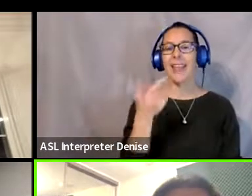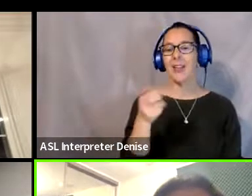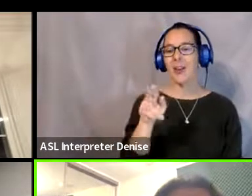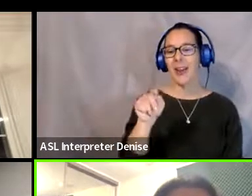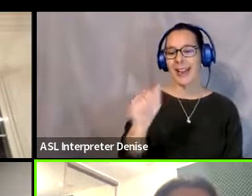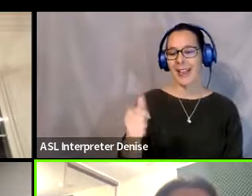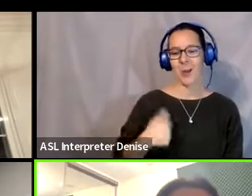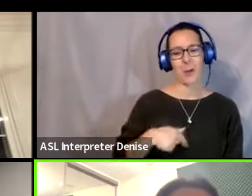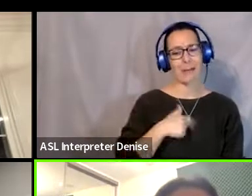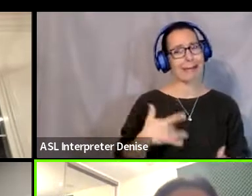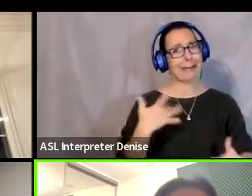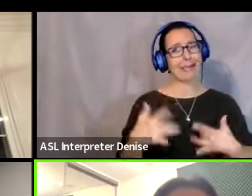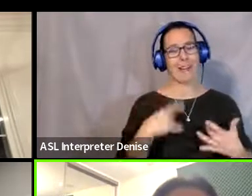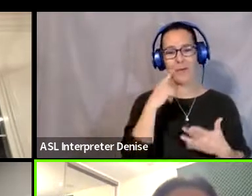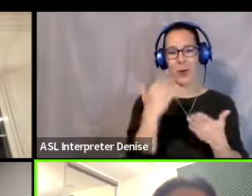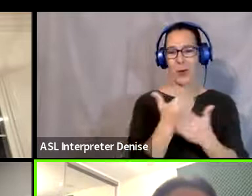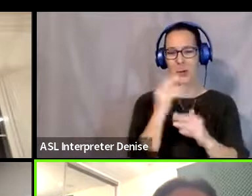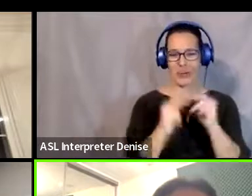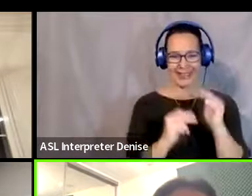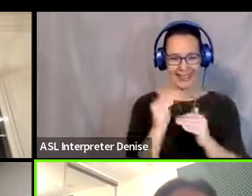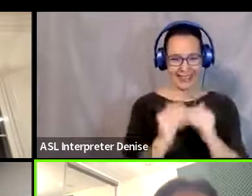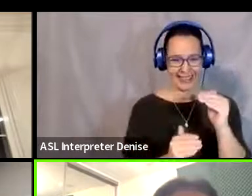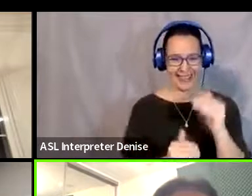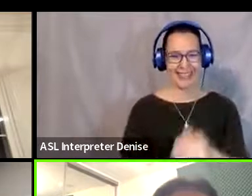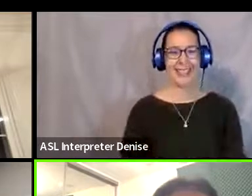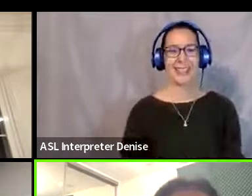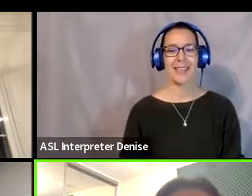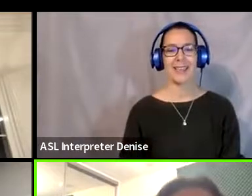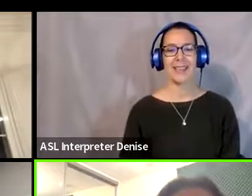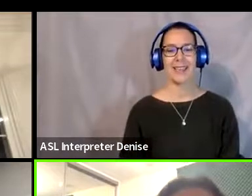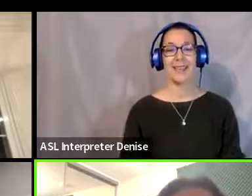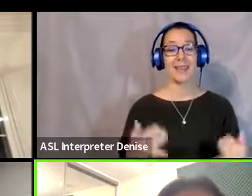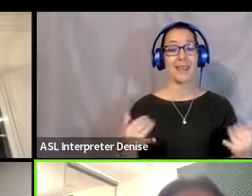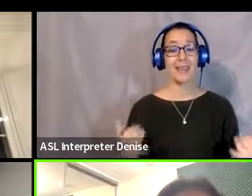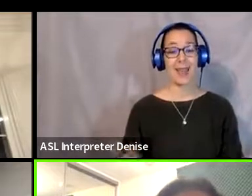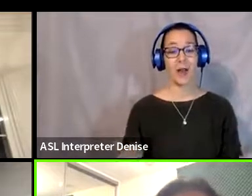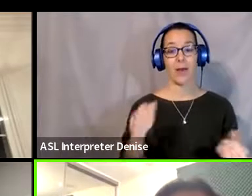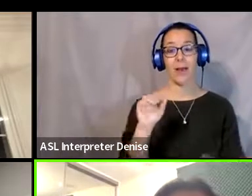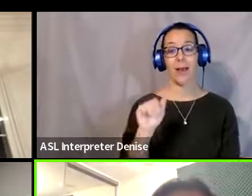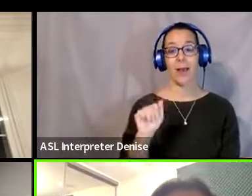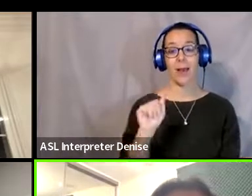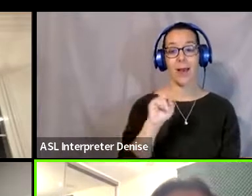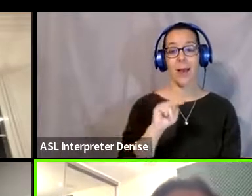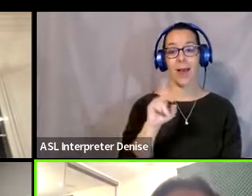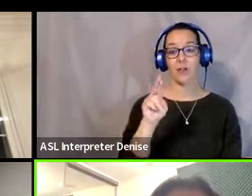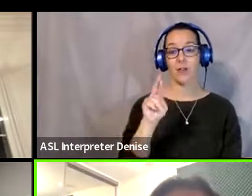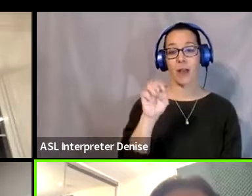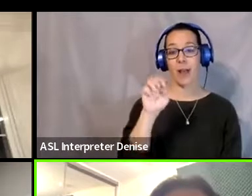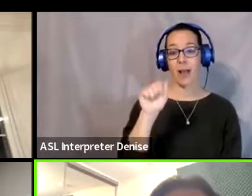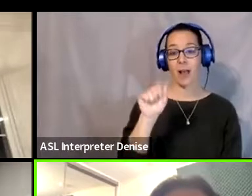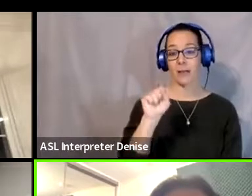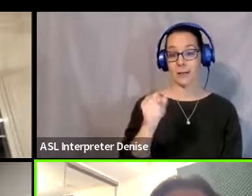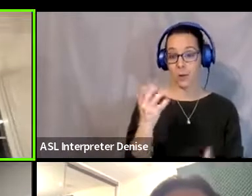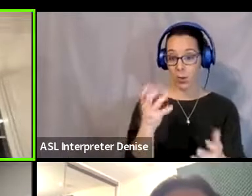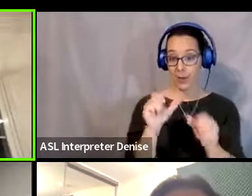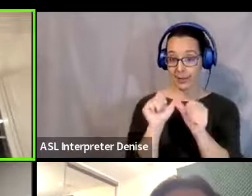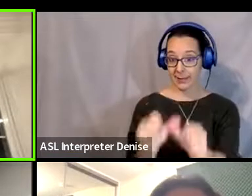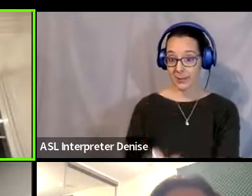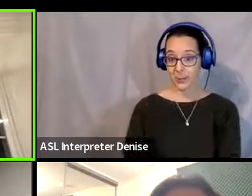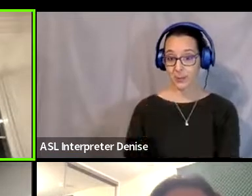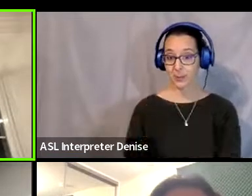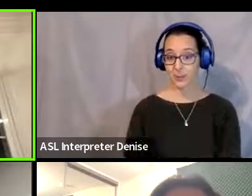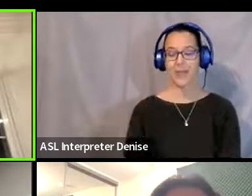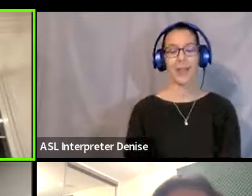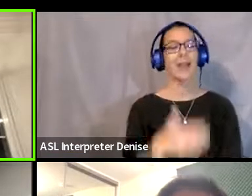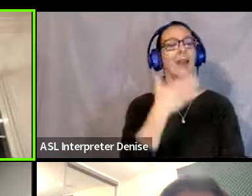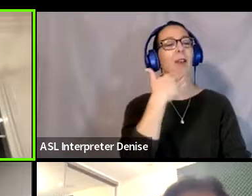buildings. So I will ask Andy now. Andy, do you want to continue, please? Good evening and Happy